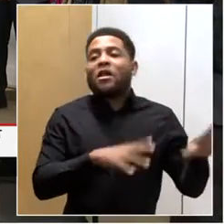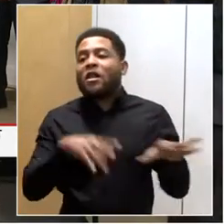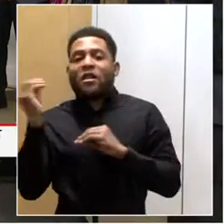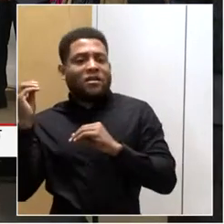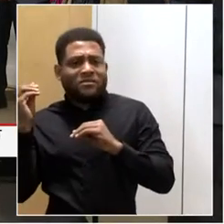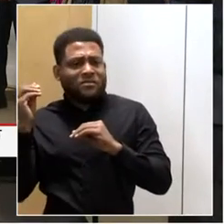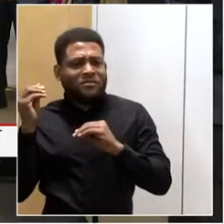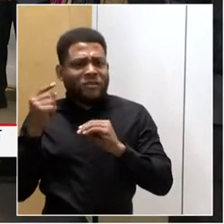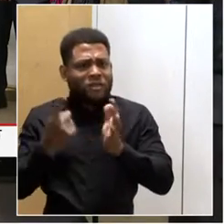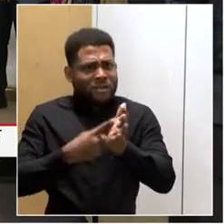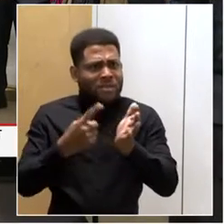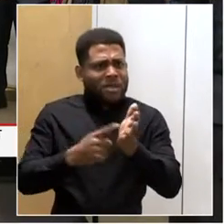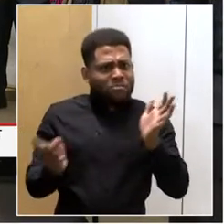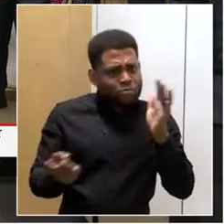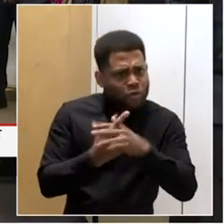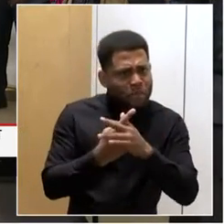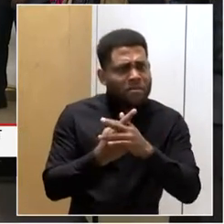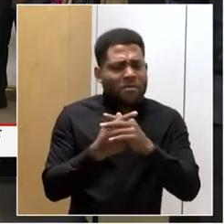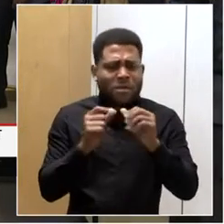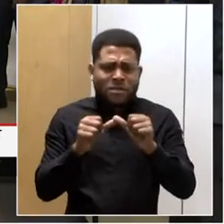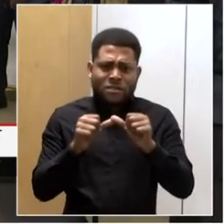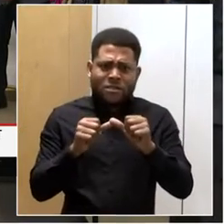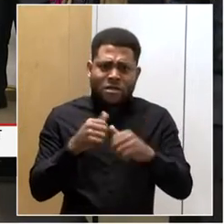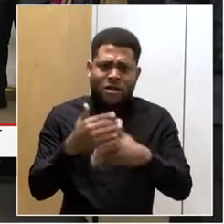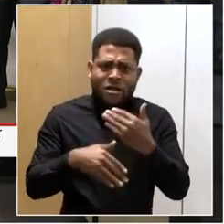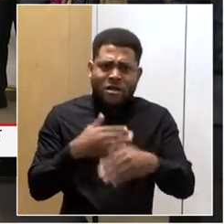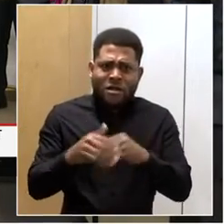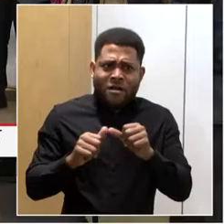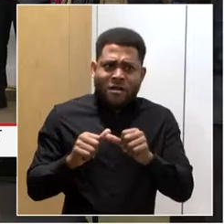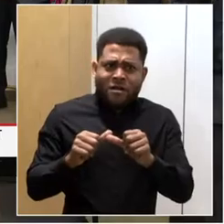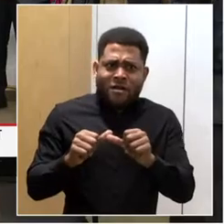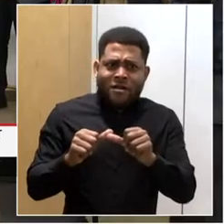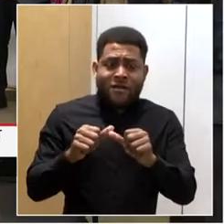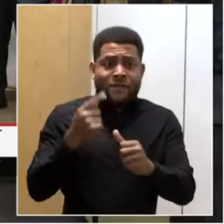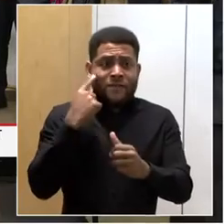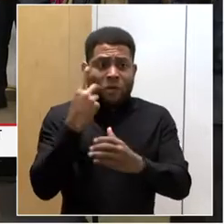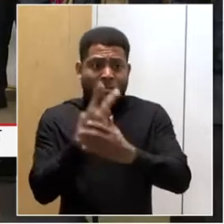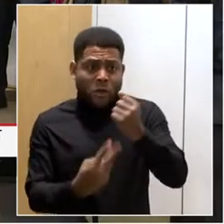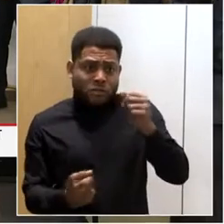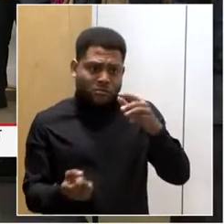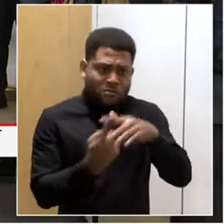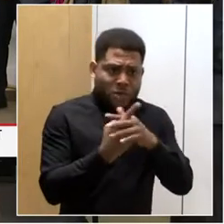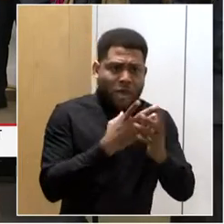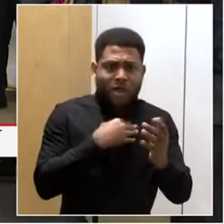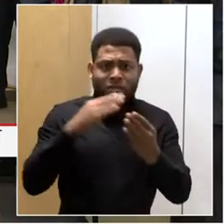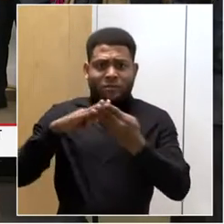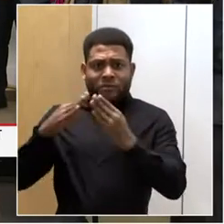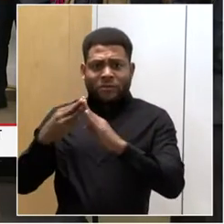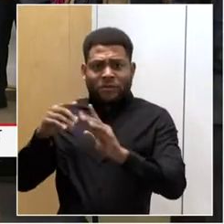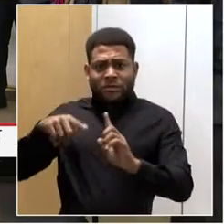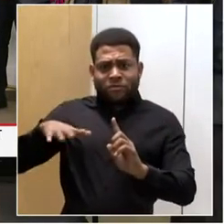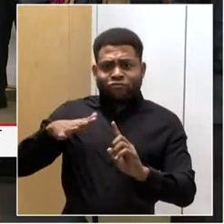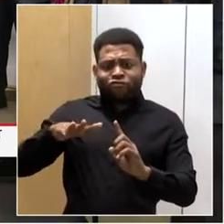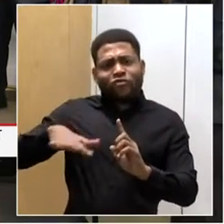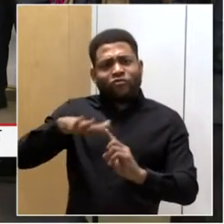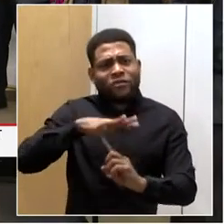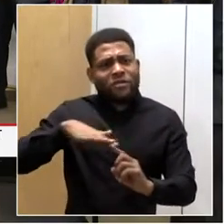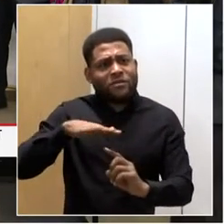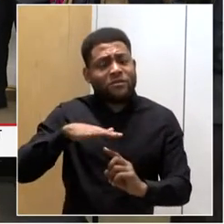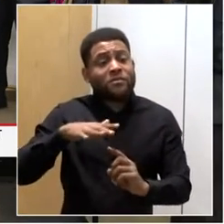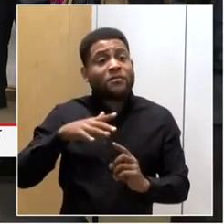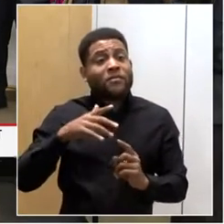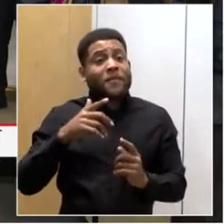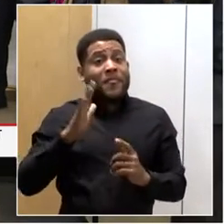yield longer-term benefits for both the pop-up and the neighborhood. In fact, 6 of our 12